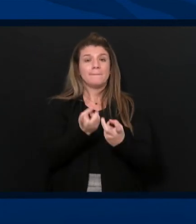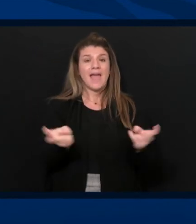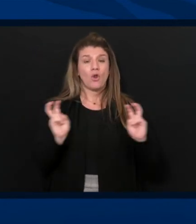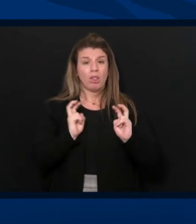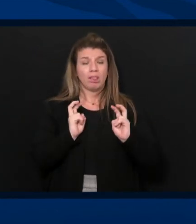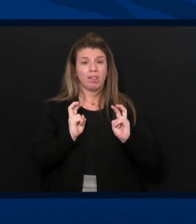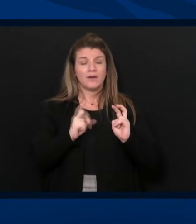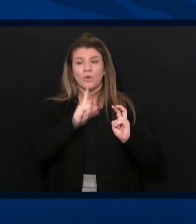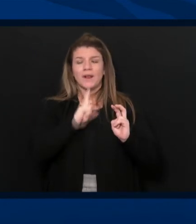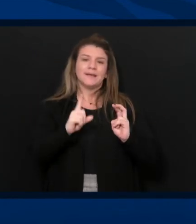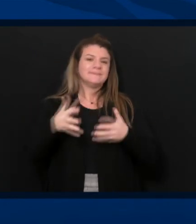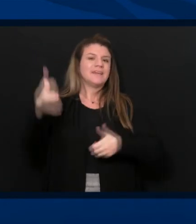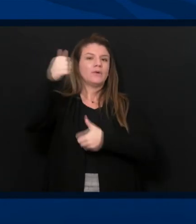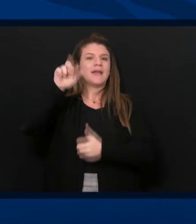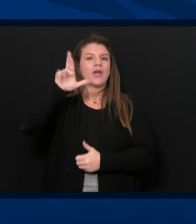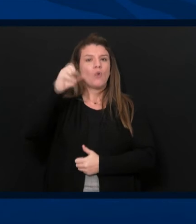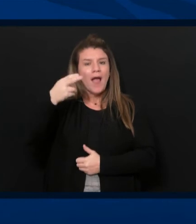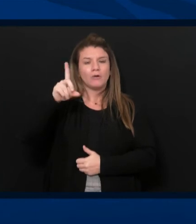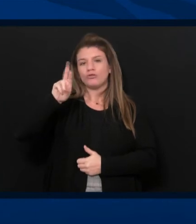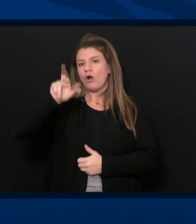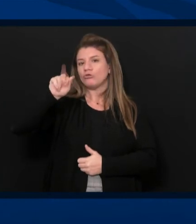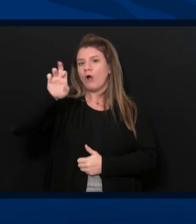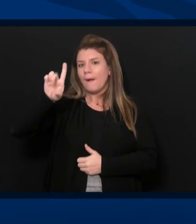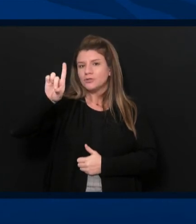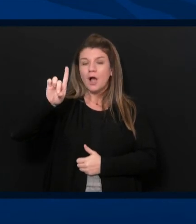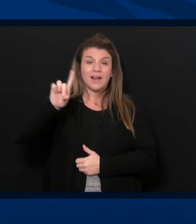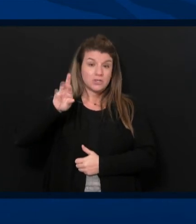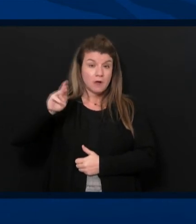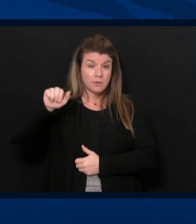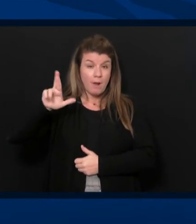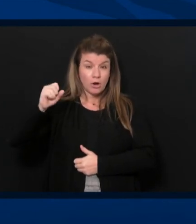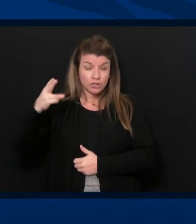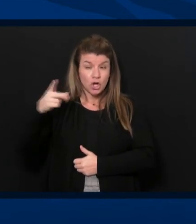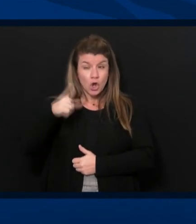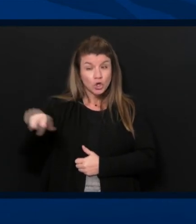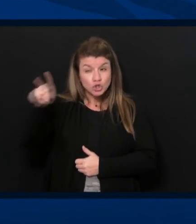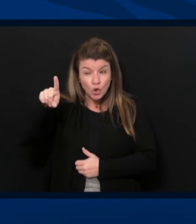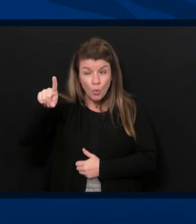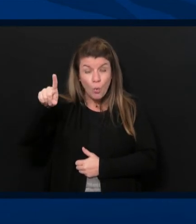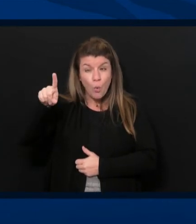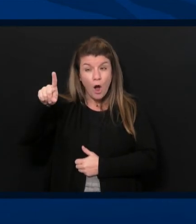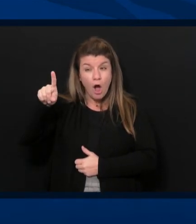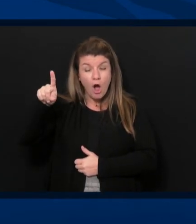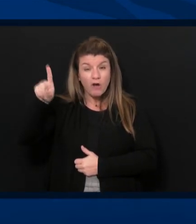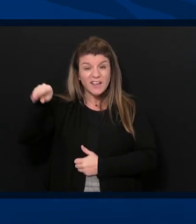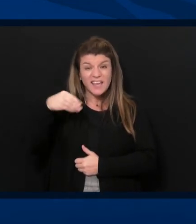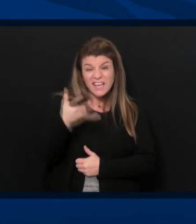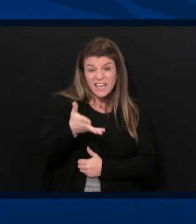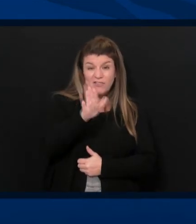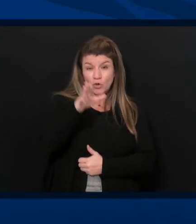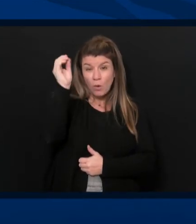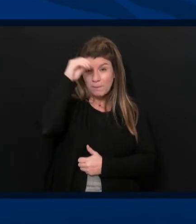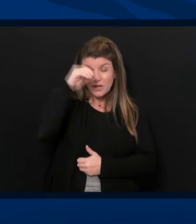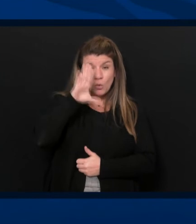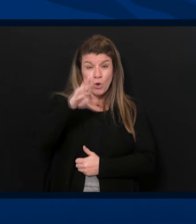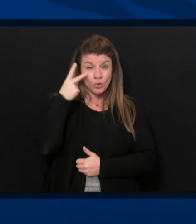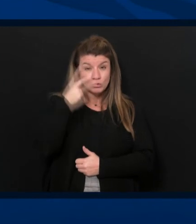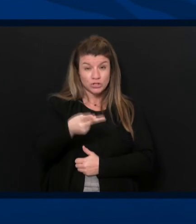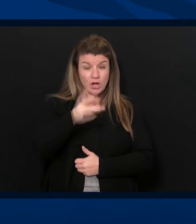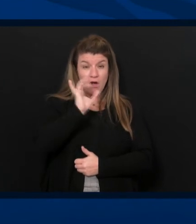particularly Secretary Crouch, Dr. Amjad, and Dr. Marsh, could you guys give your take on what you saw in that video and